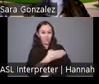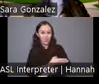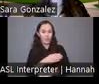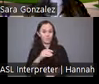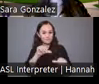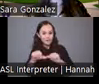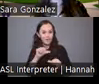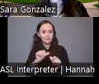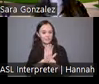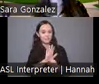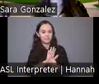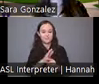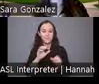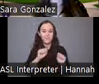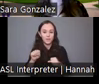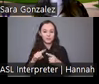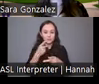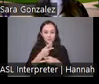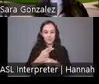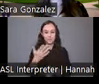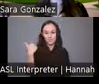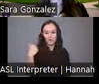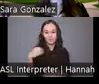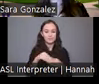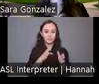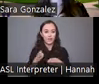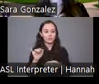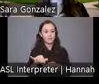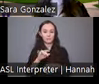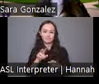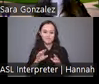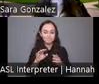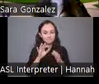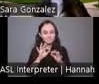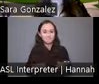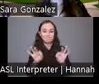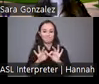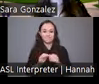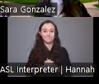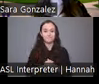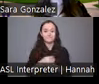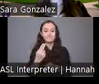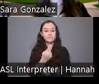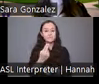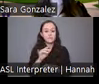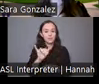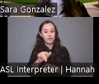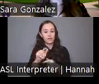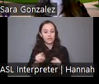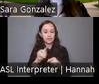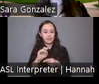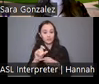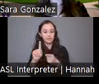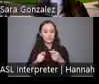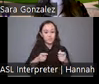ability to care for the past in meaningful ways. Using archaeology as a tool to manage Grand Ron heritage raises significant